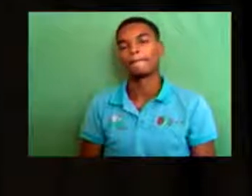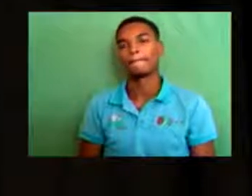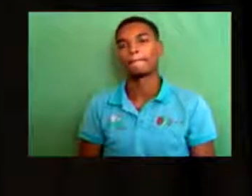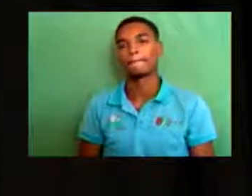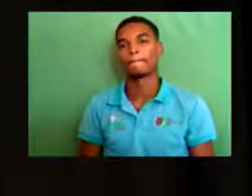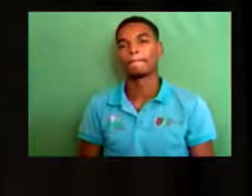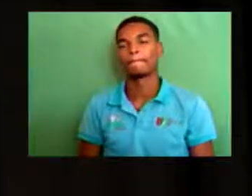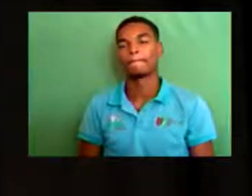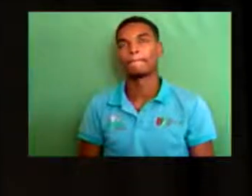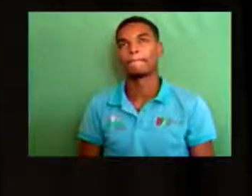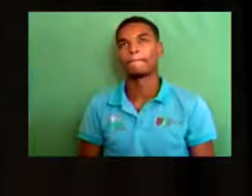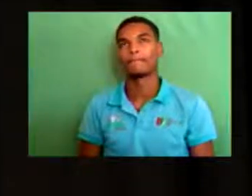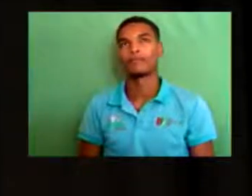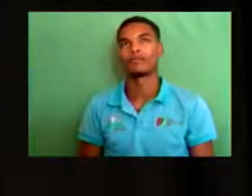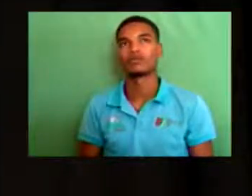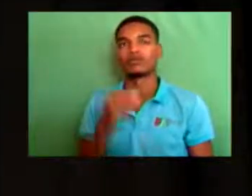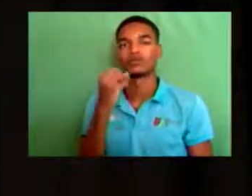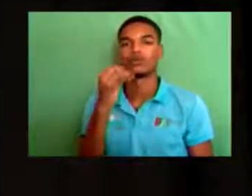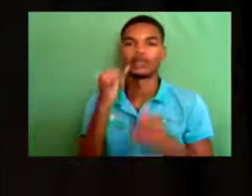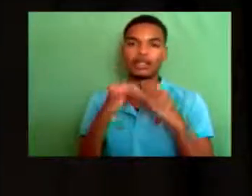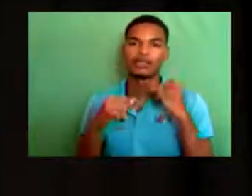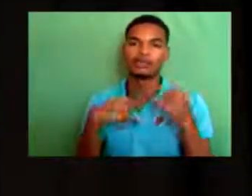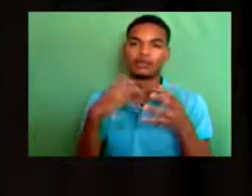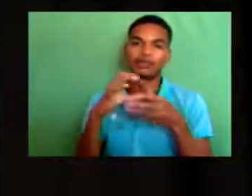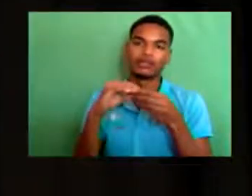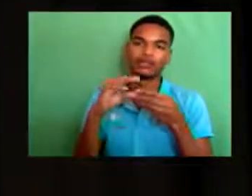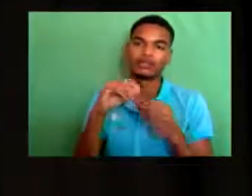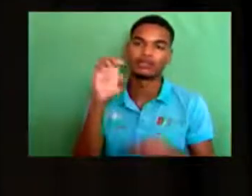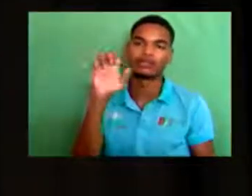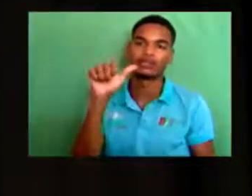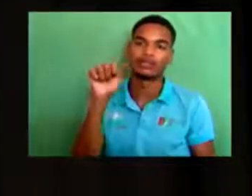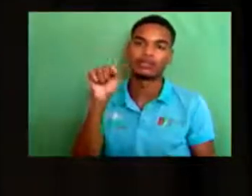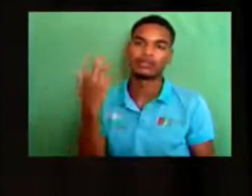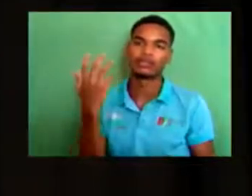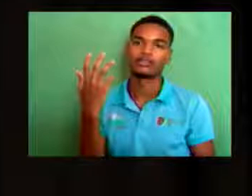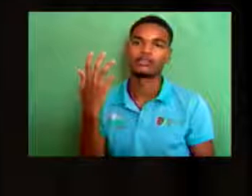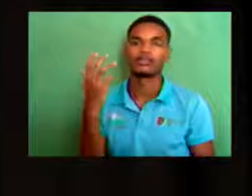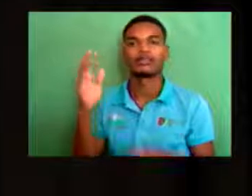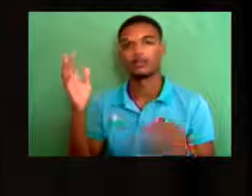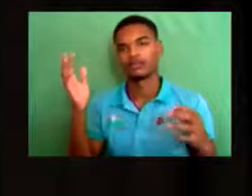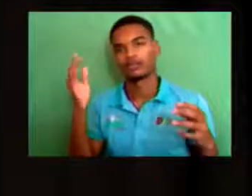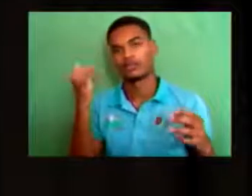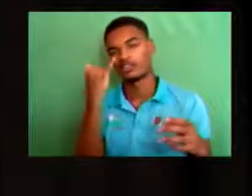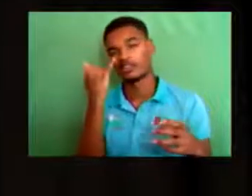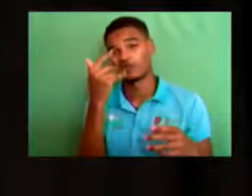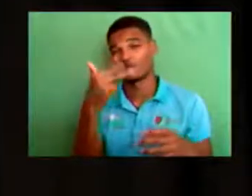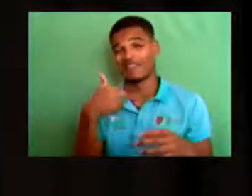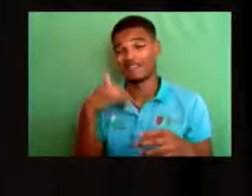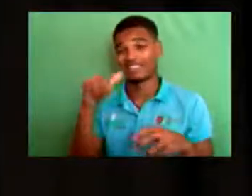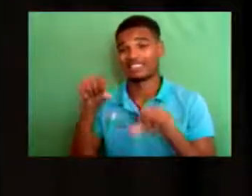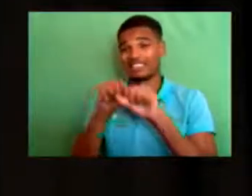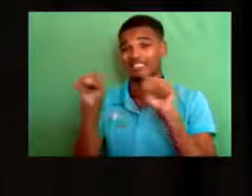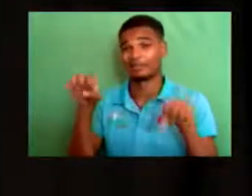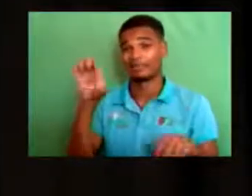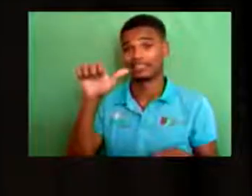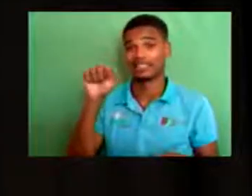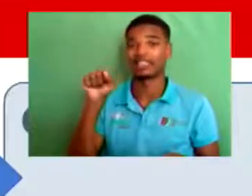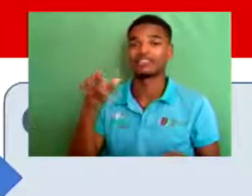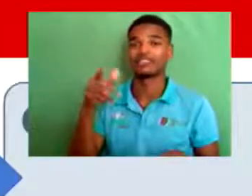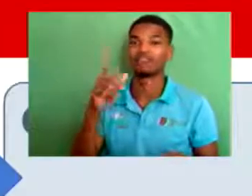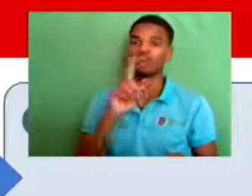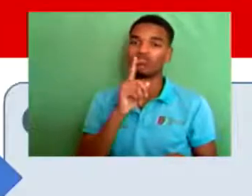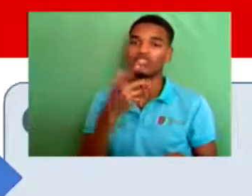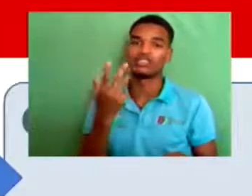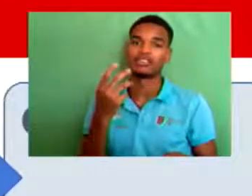So last thing I want to say about EAS is the system architecture. If you have a system like this, the good news in transition to